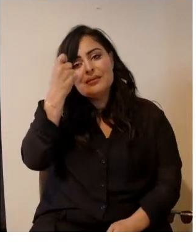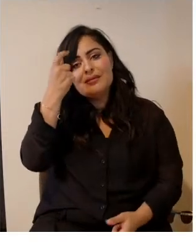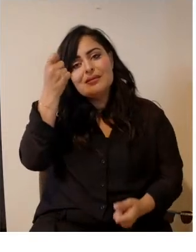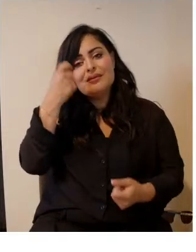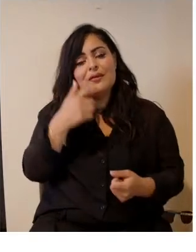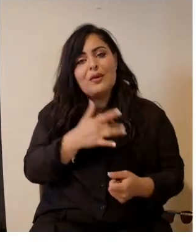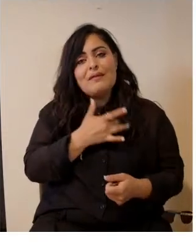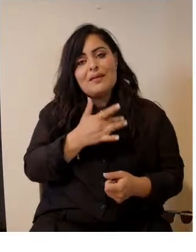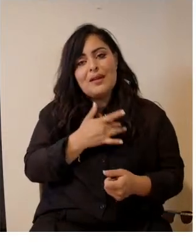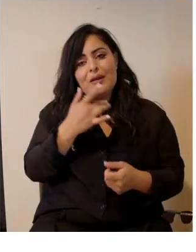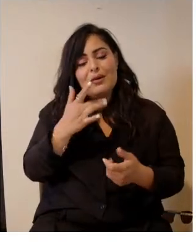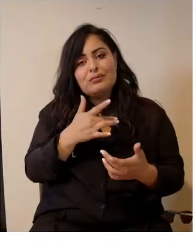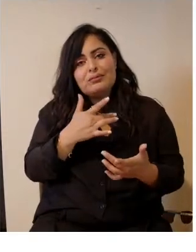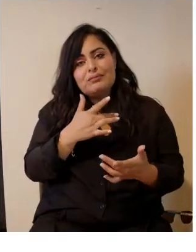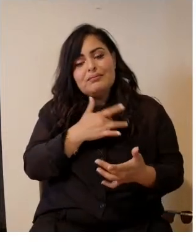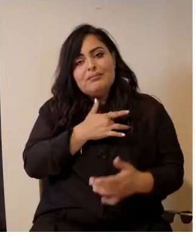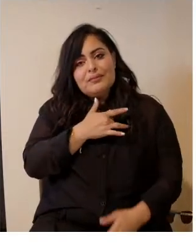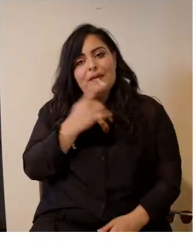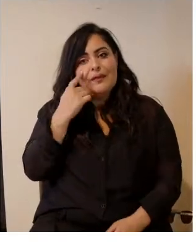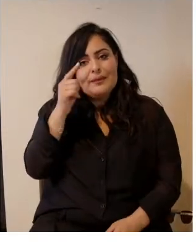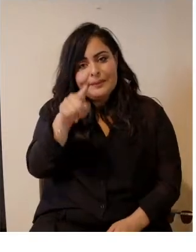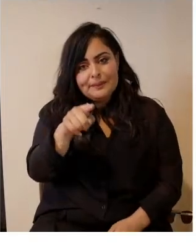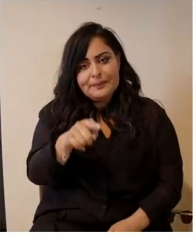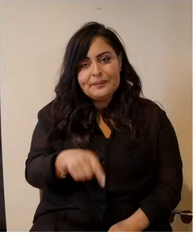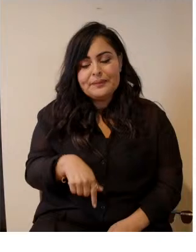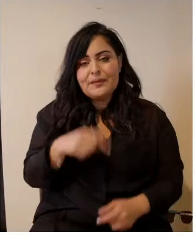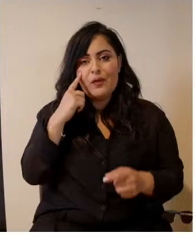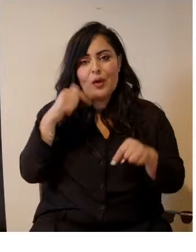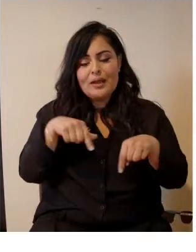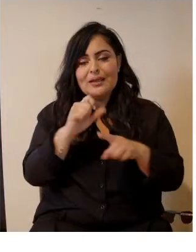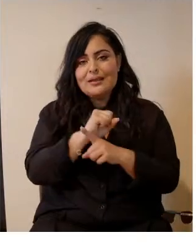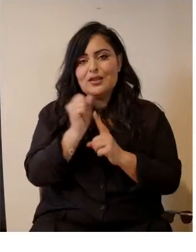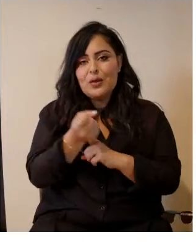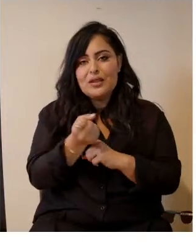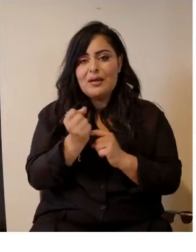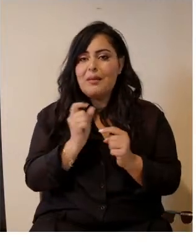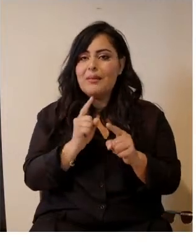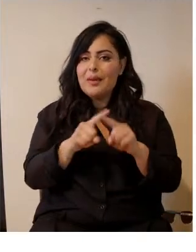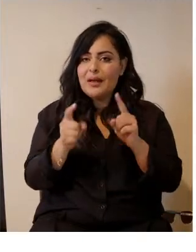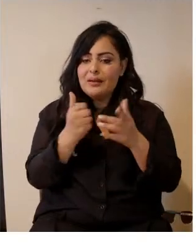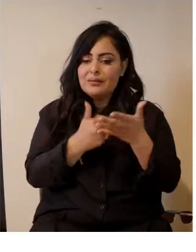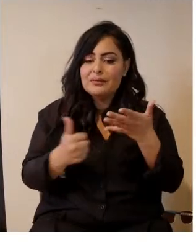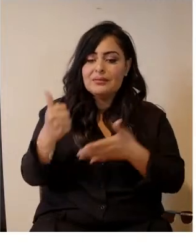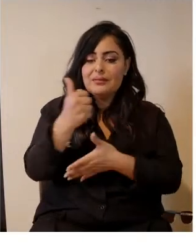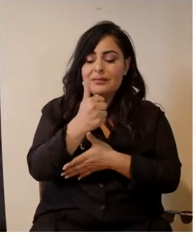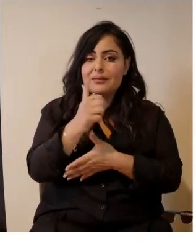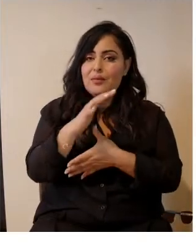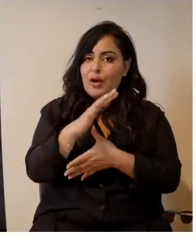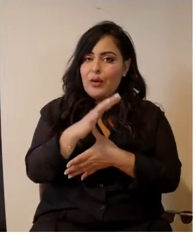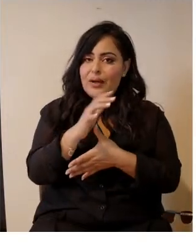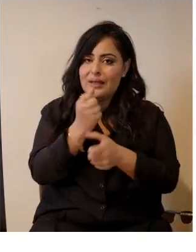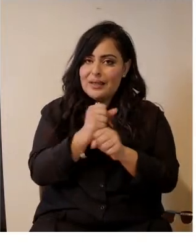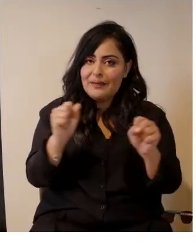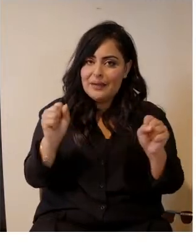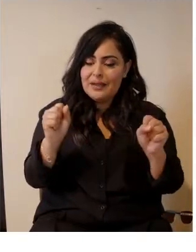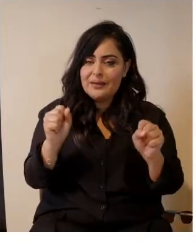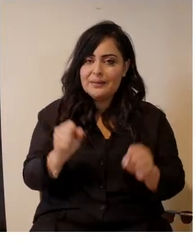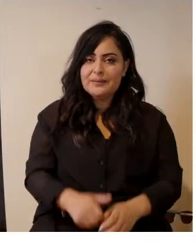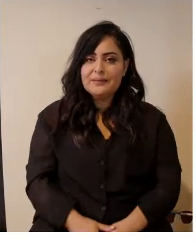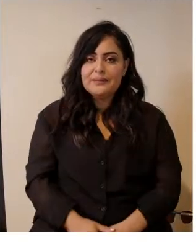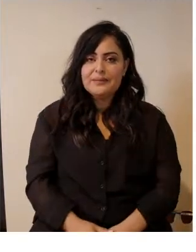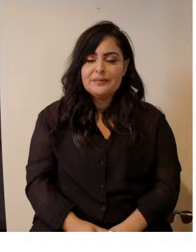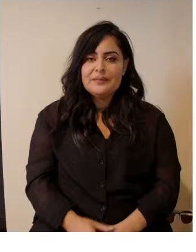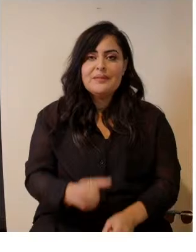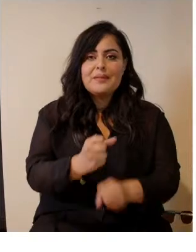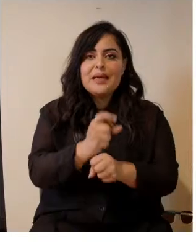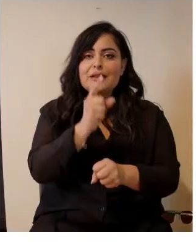with this situation. But our utmost priority right now is public safety, and keeping